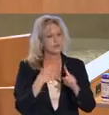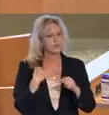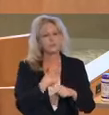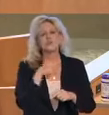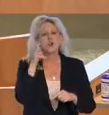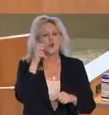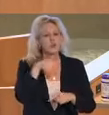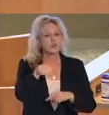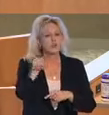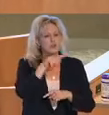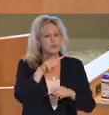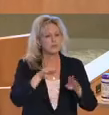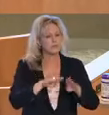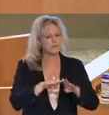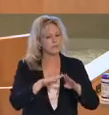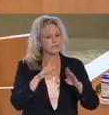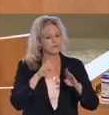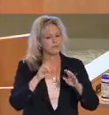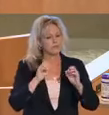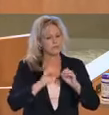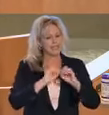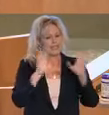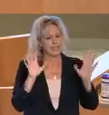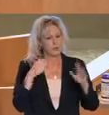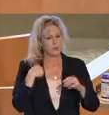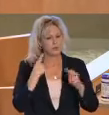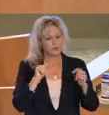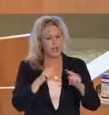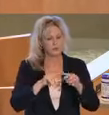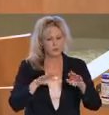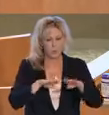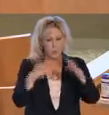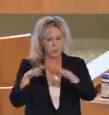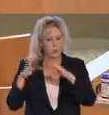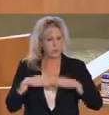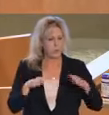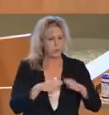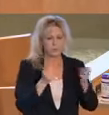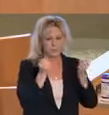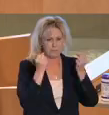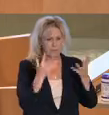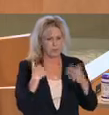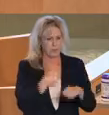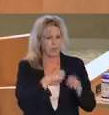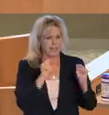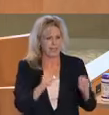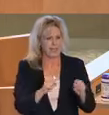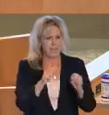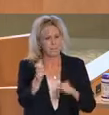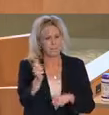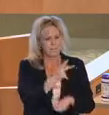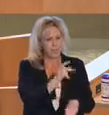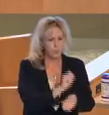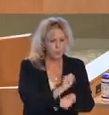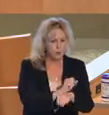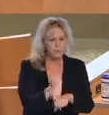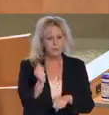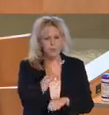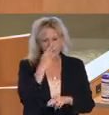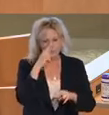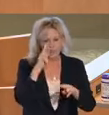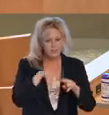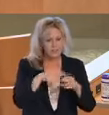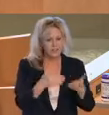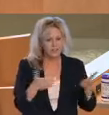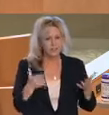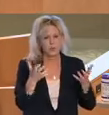heard you loud and clear. We are pushing as many things open in this county. We want to get you back to work, back to doing the fun things